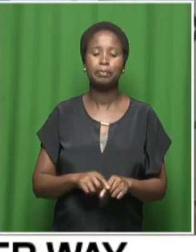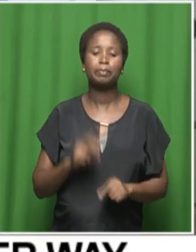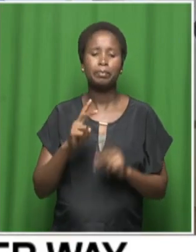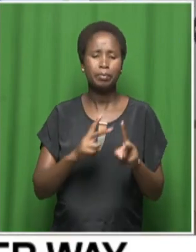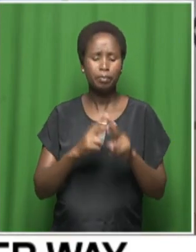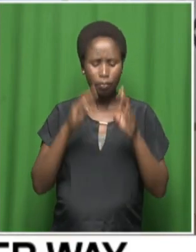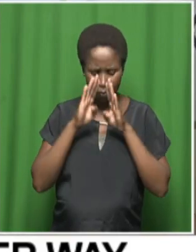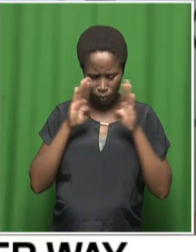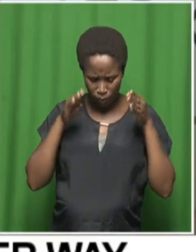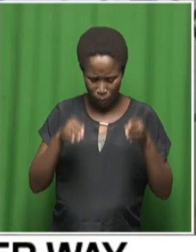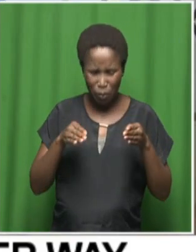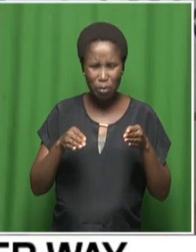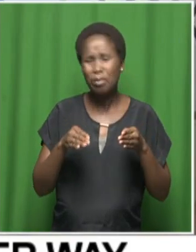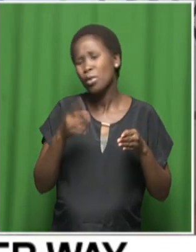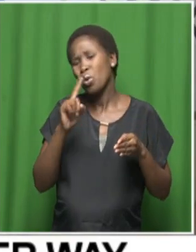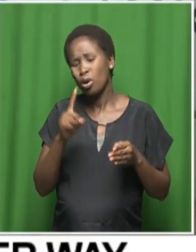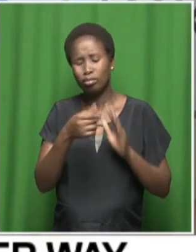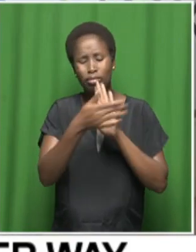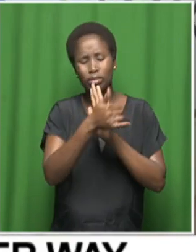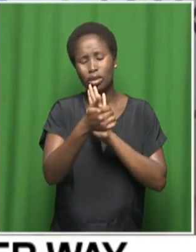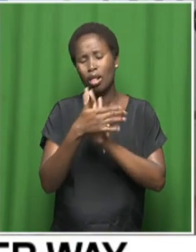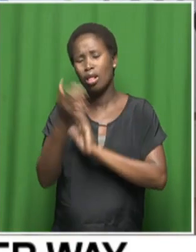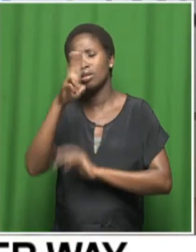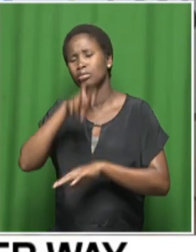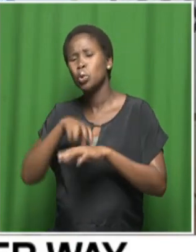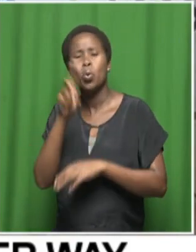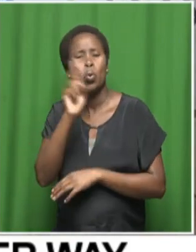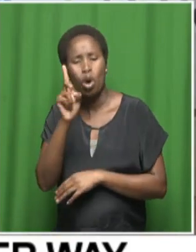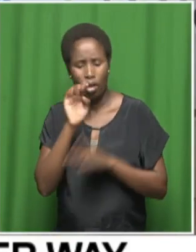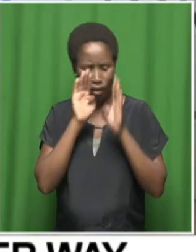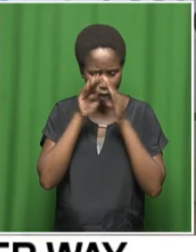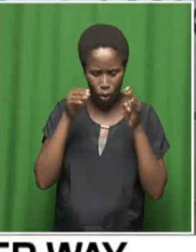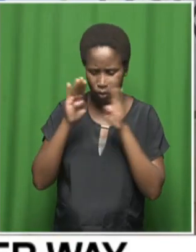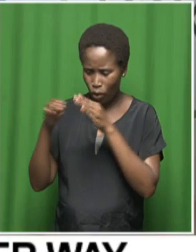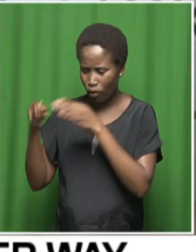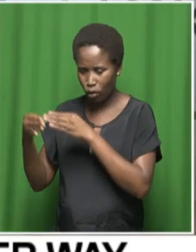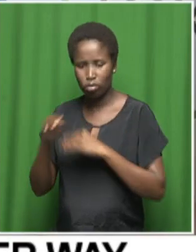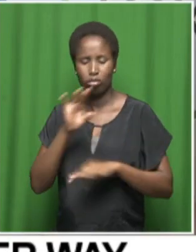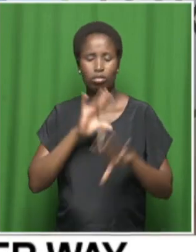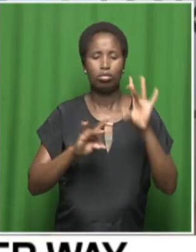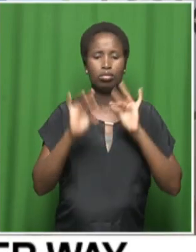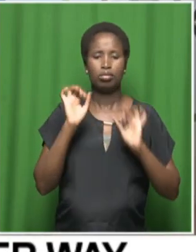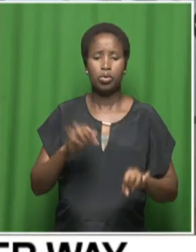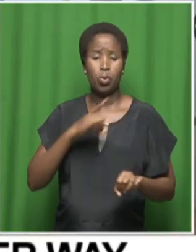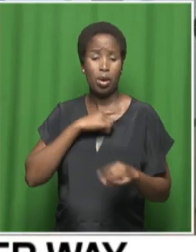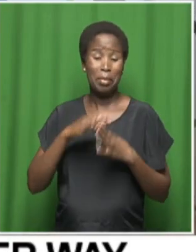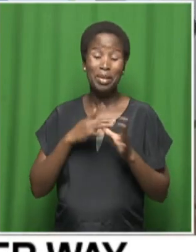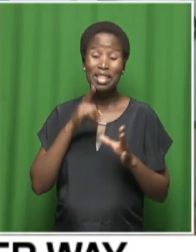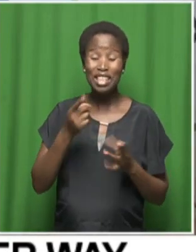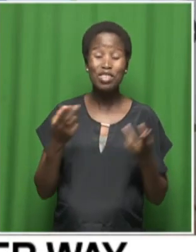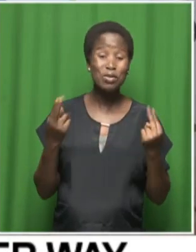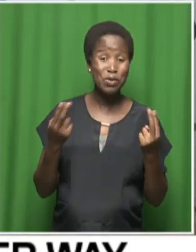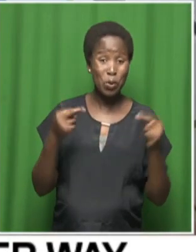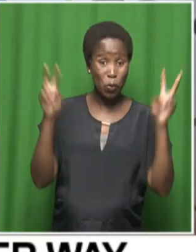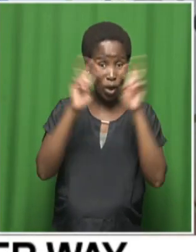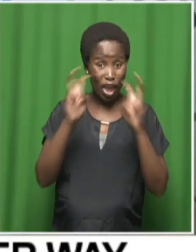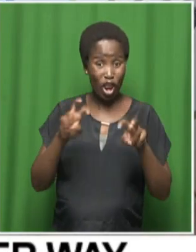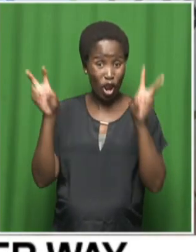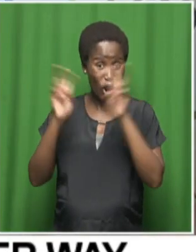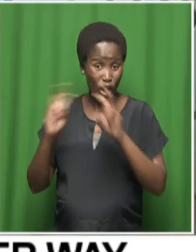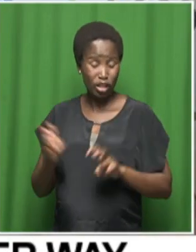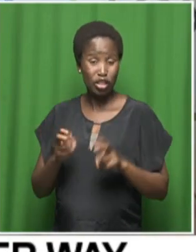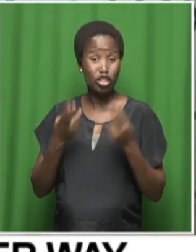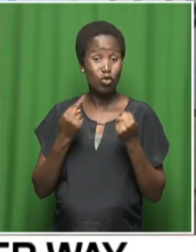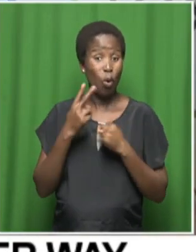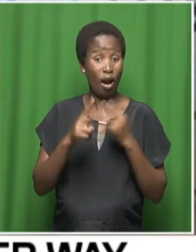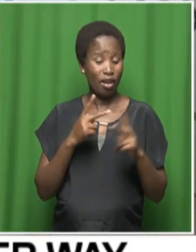the kinds of skills that we need. Because with this kind of new energy, renewable, we also